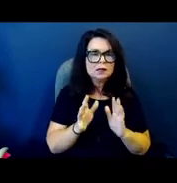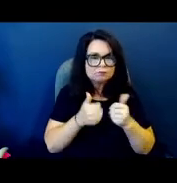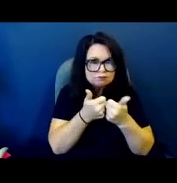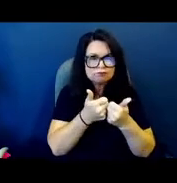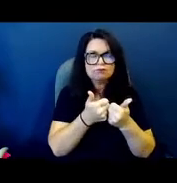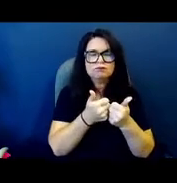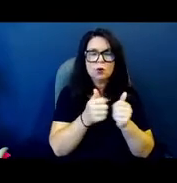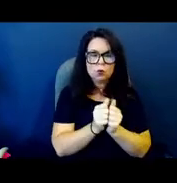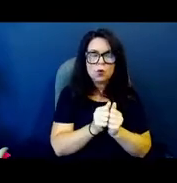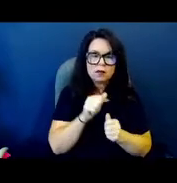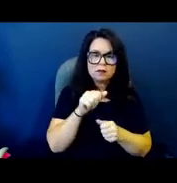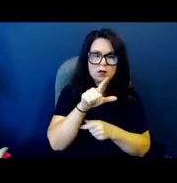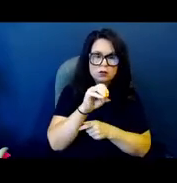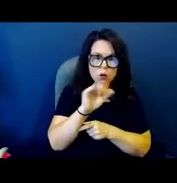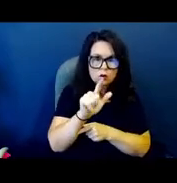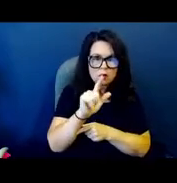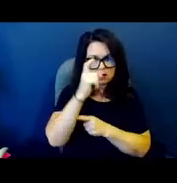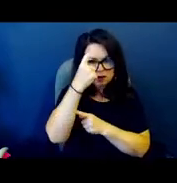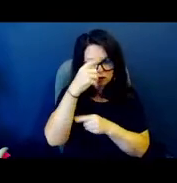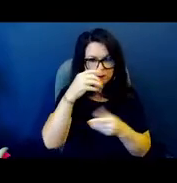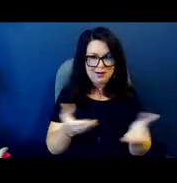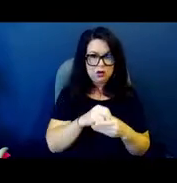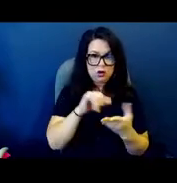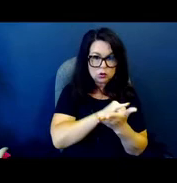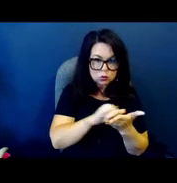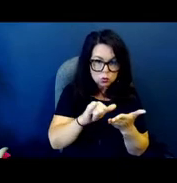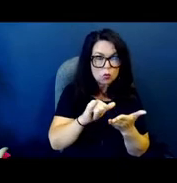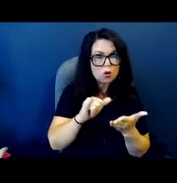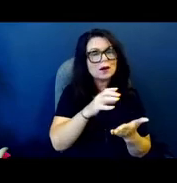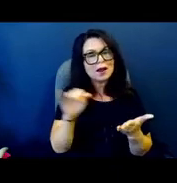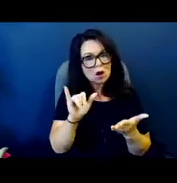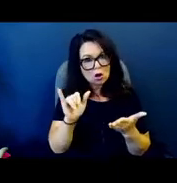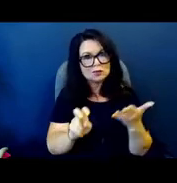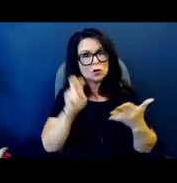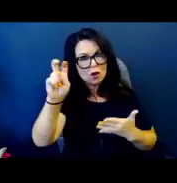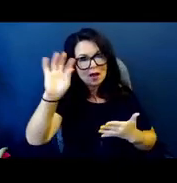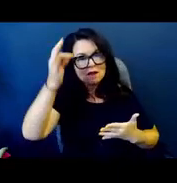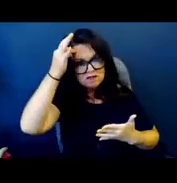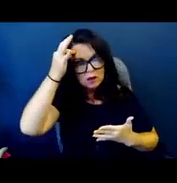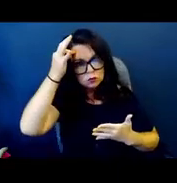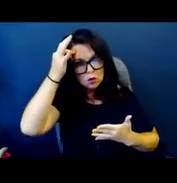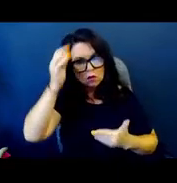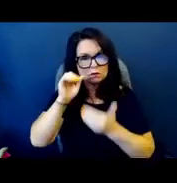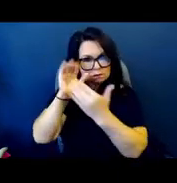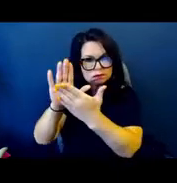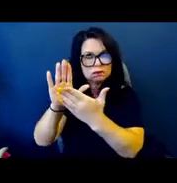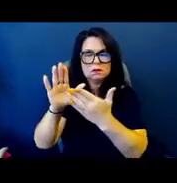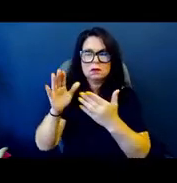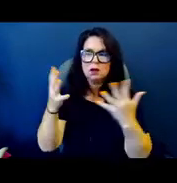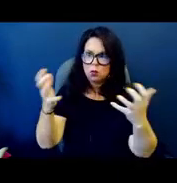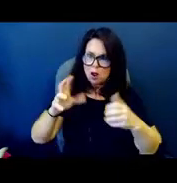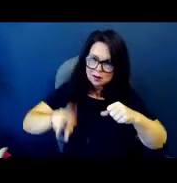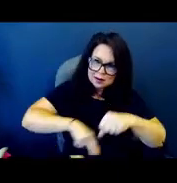but also on a federal level, and so to make the change nationally so that people